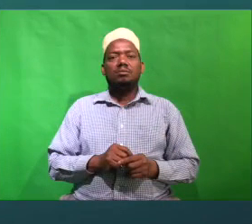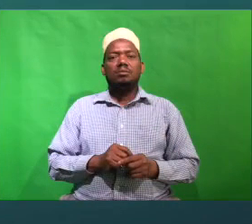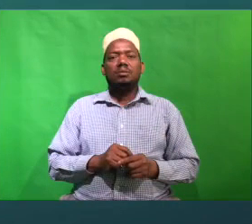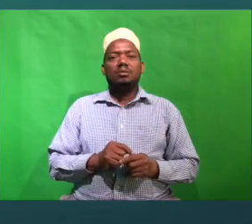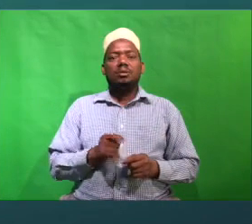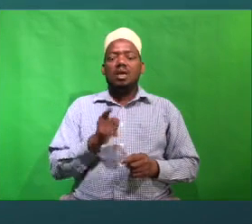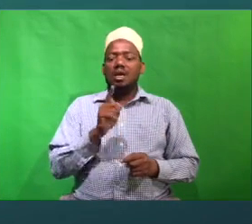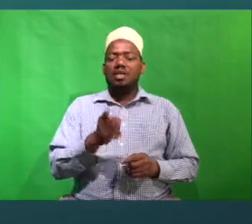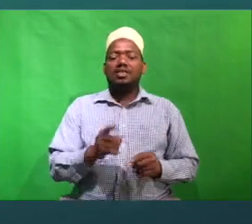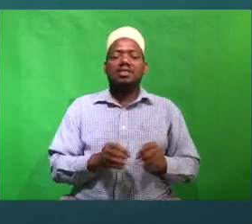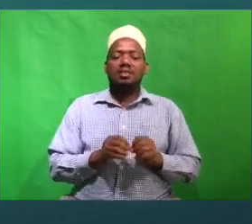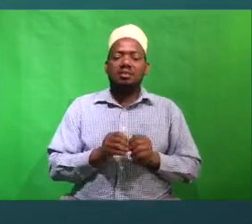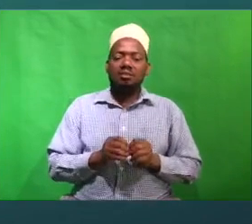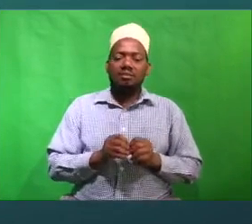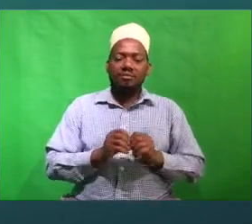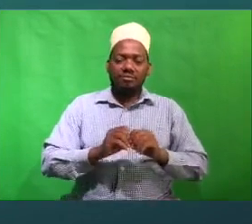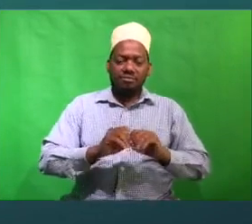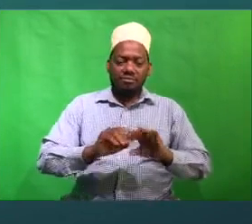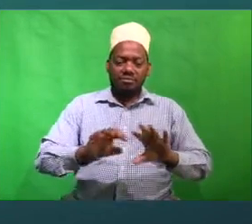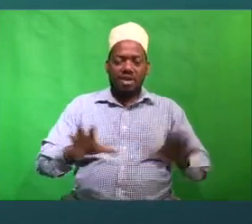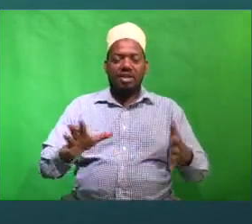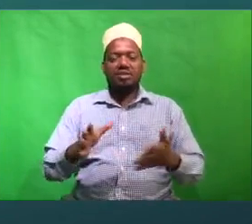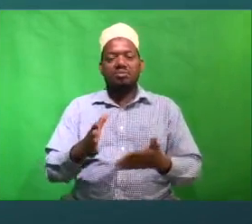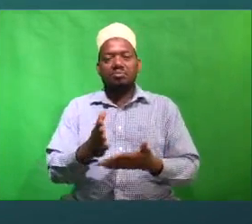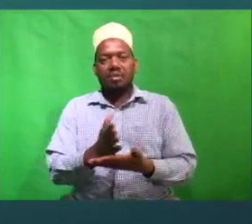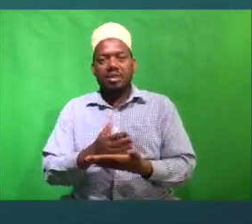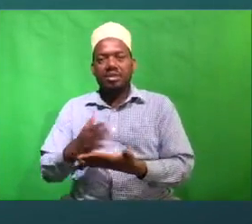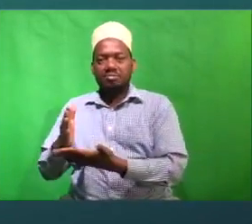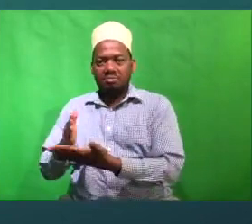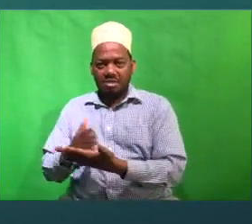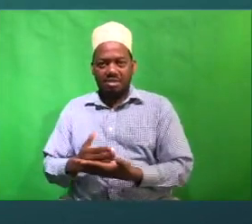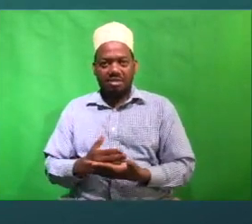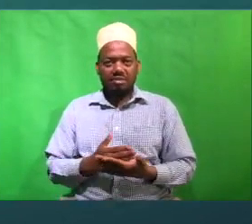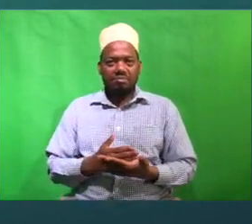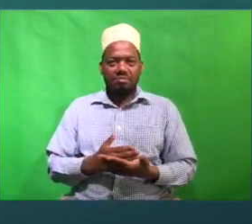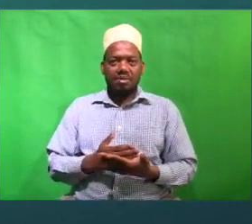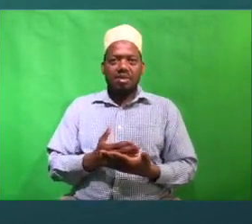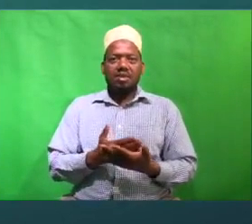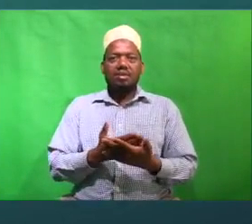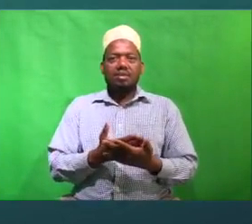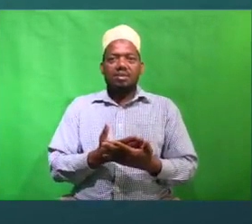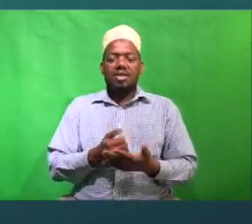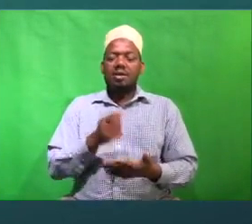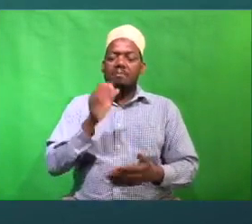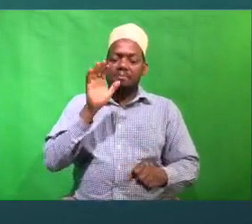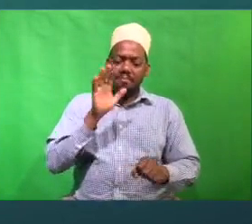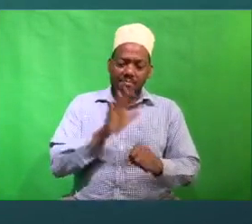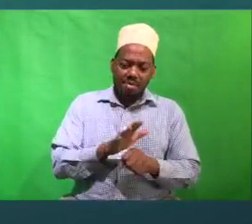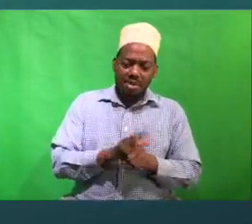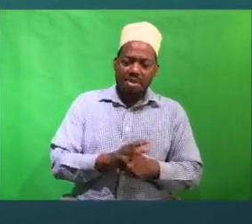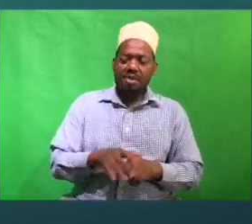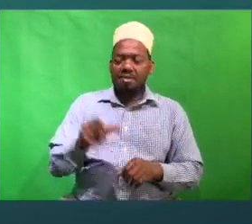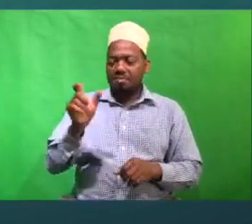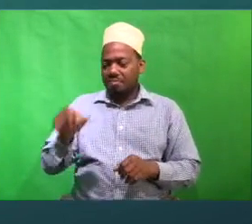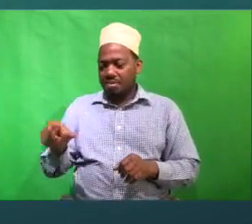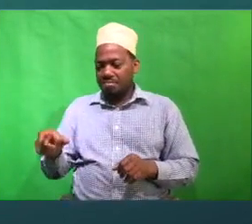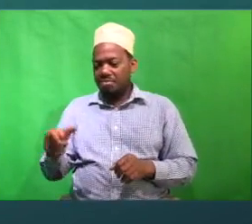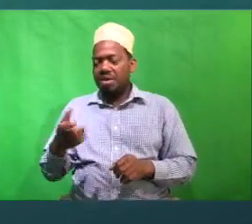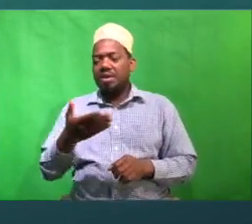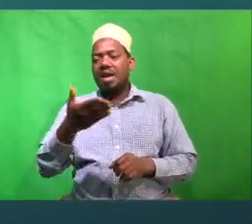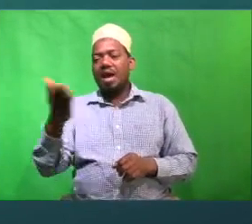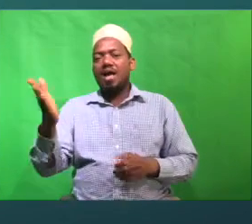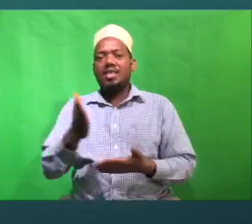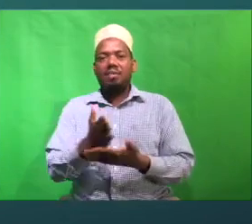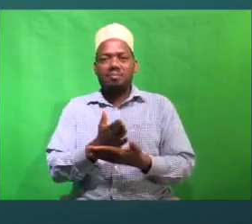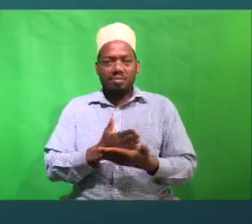it is vary from place to place such that some places are having many people and